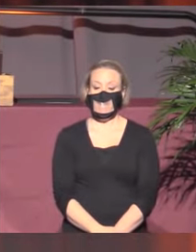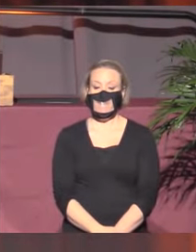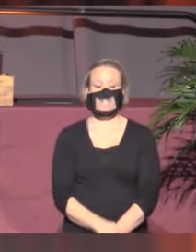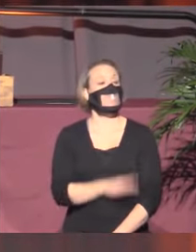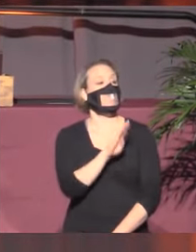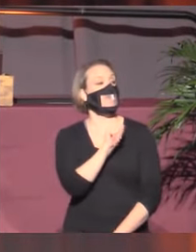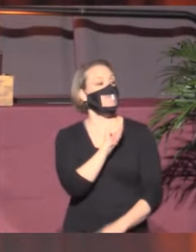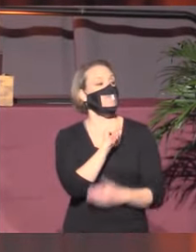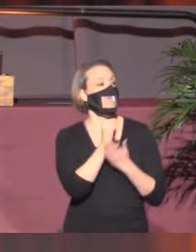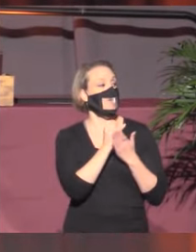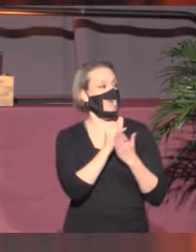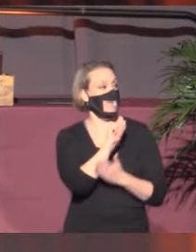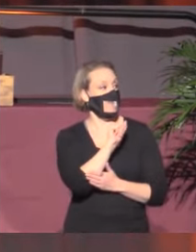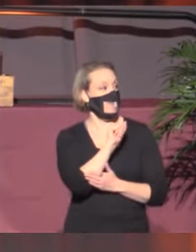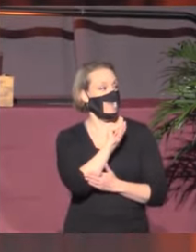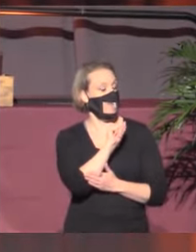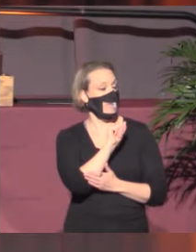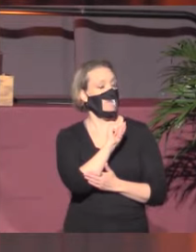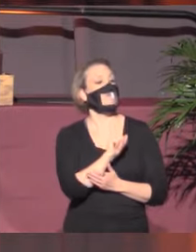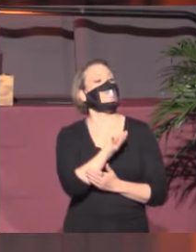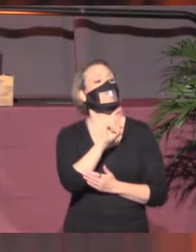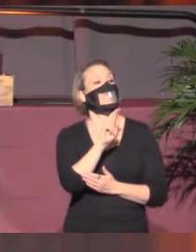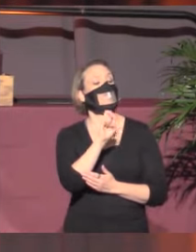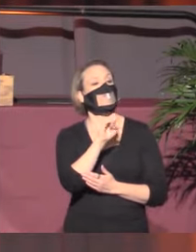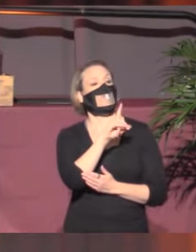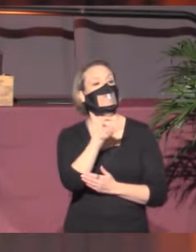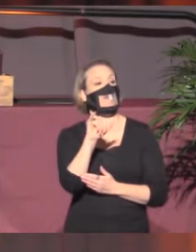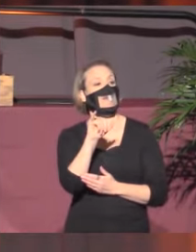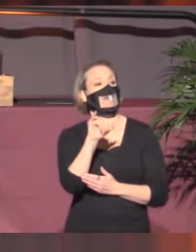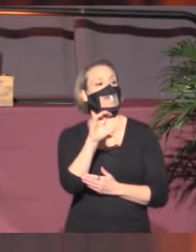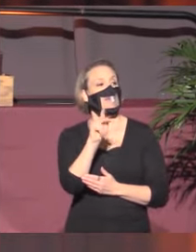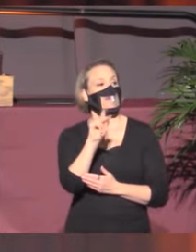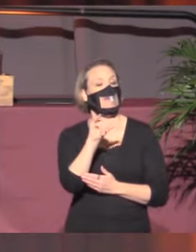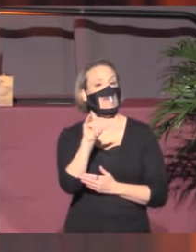Bachelor of Arts, Riley K. Bakken.